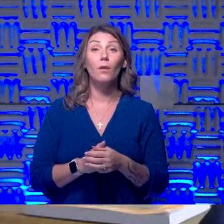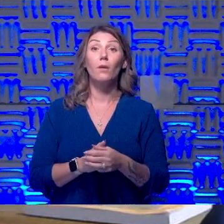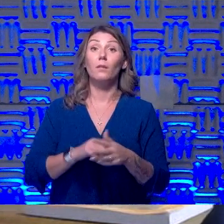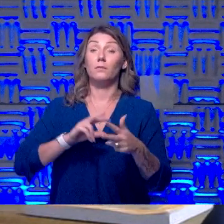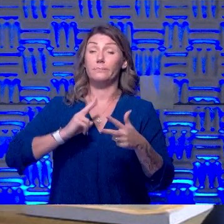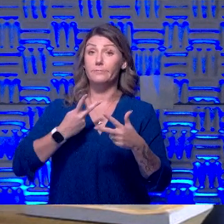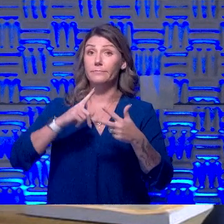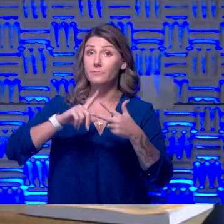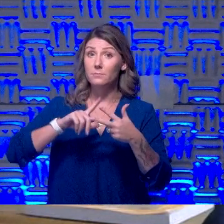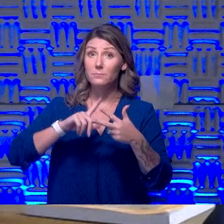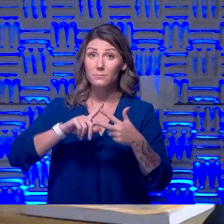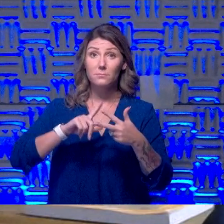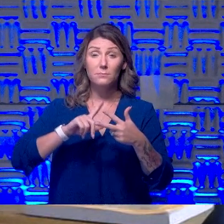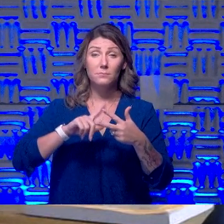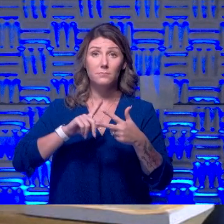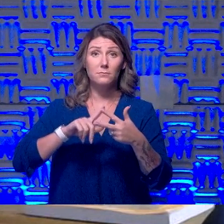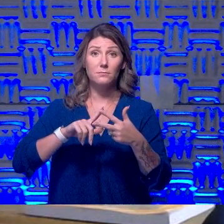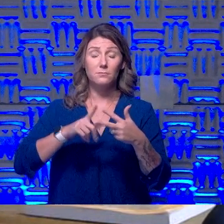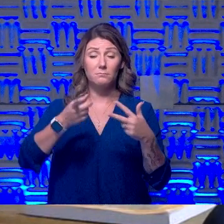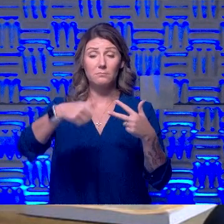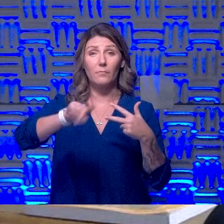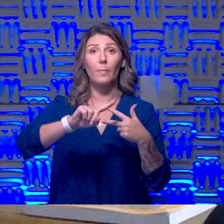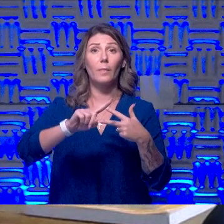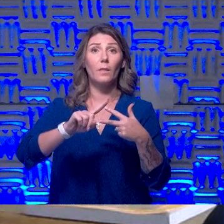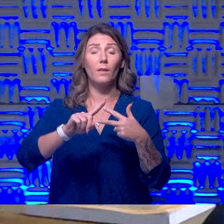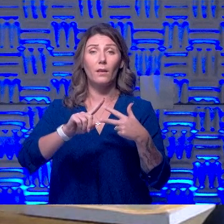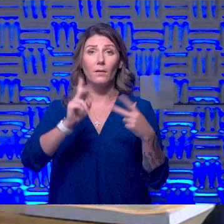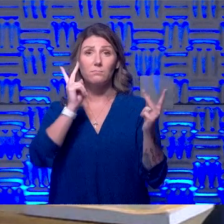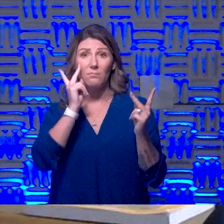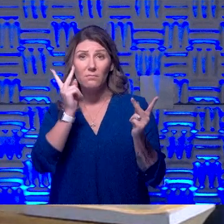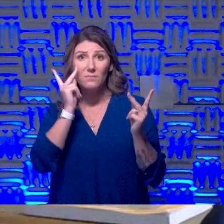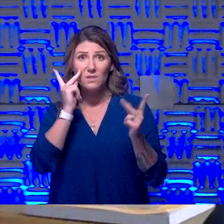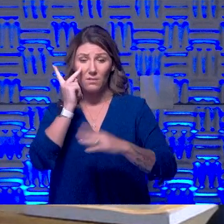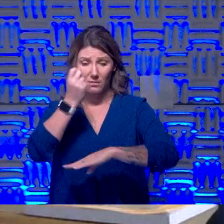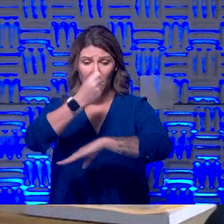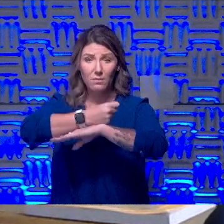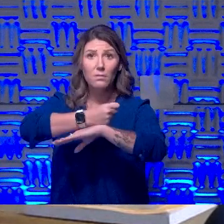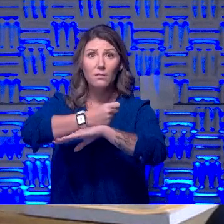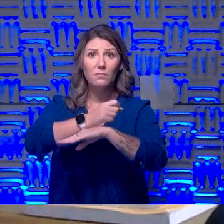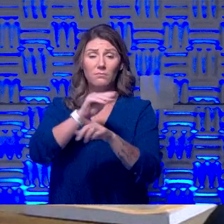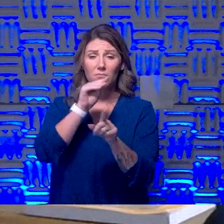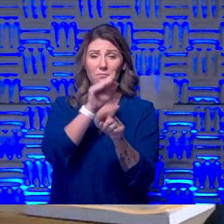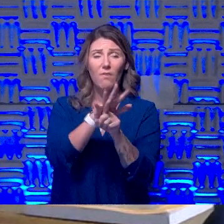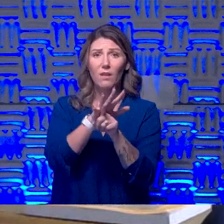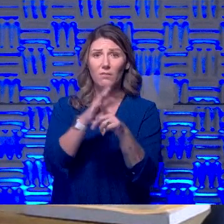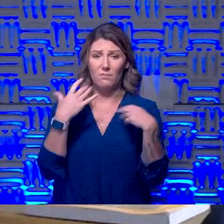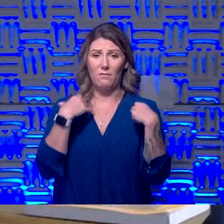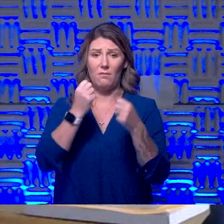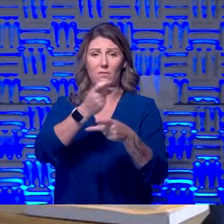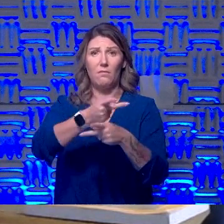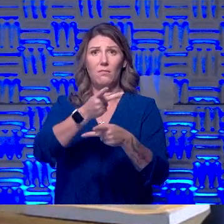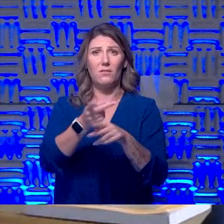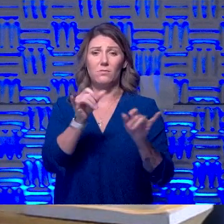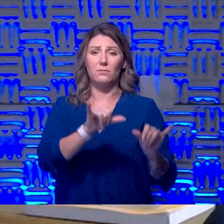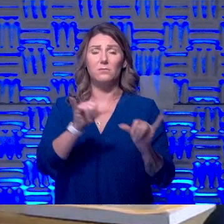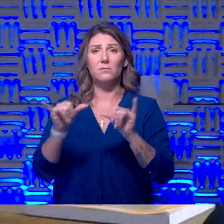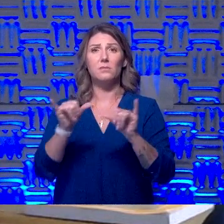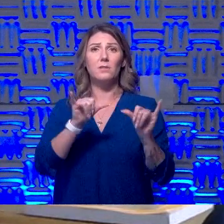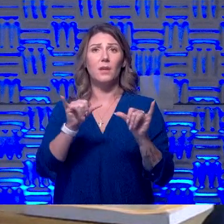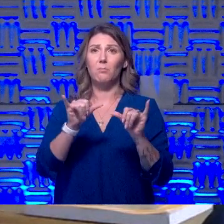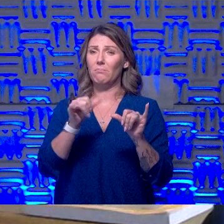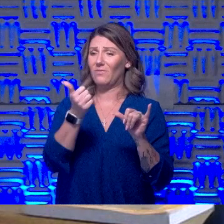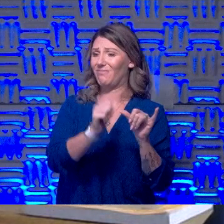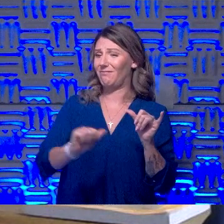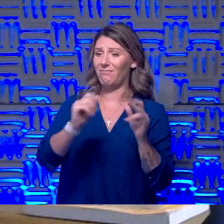that, they saw the shutdown, which affected healthcare just as much as it affected